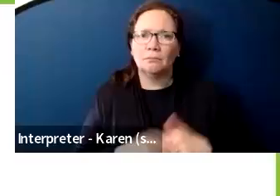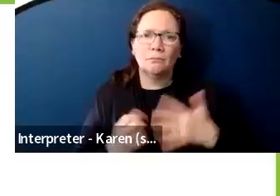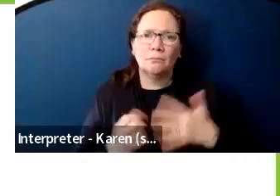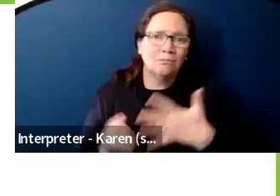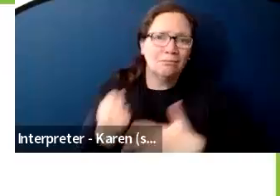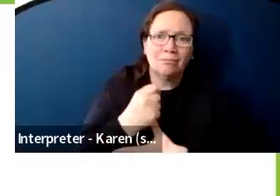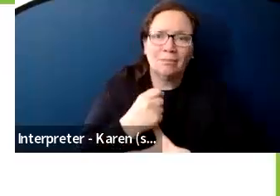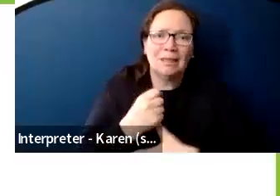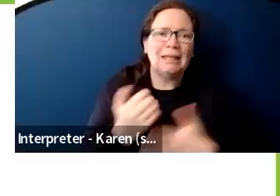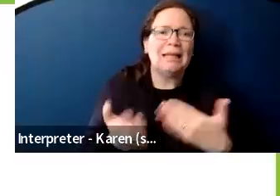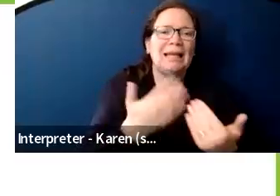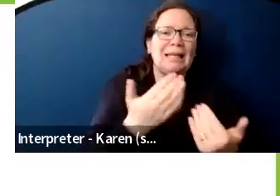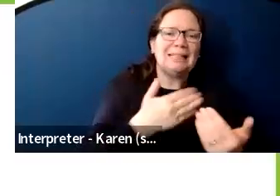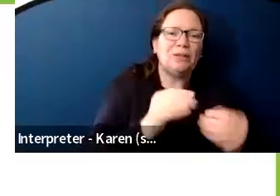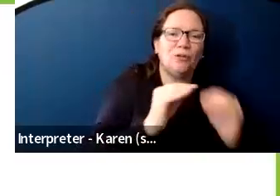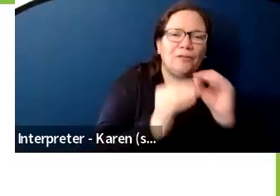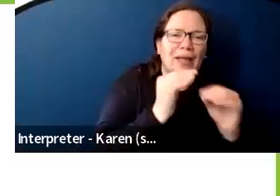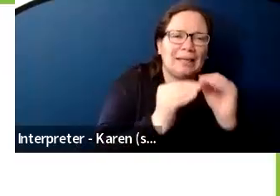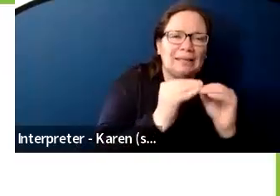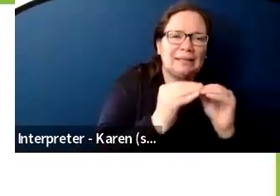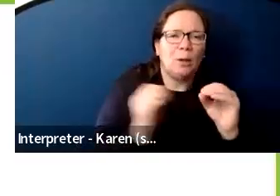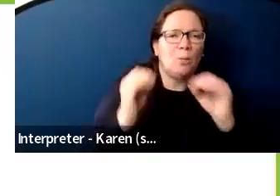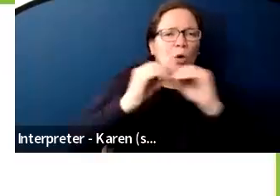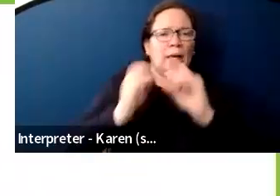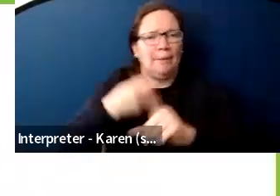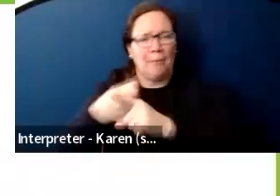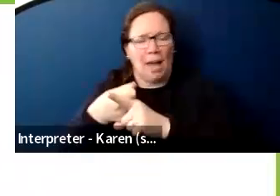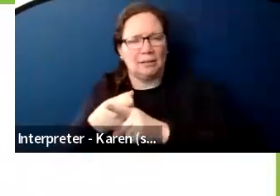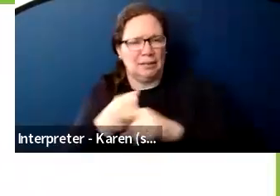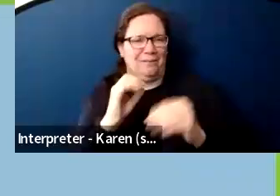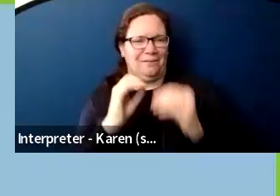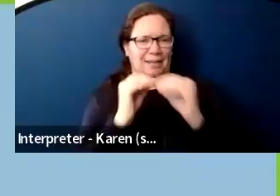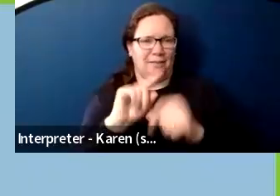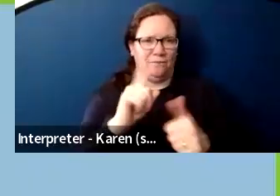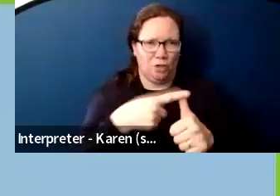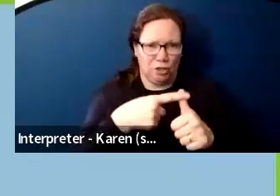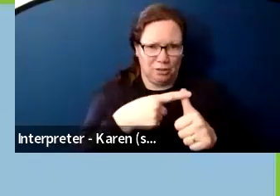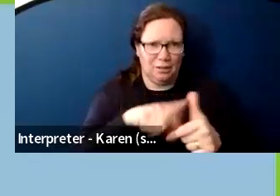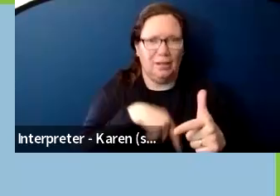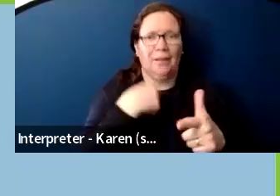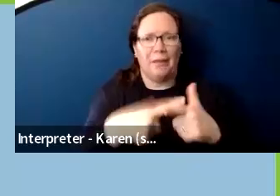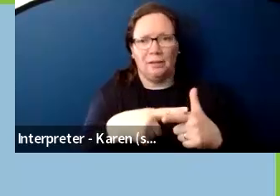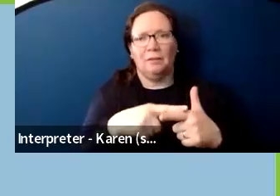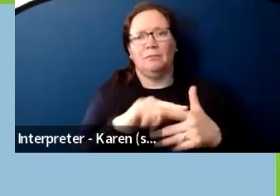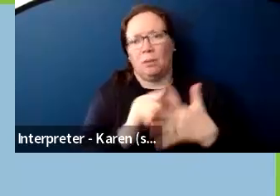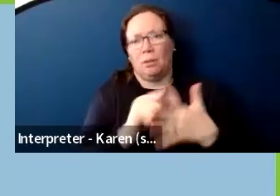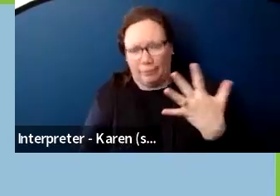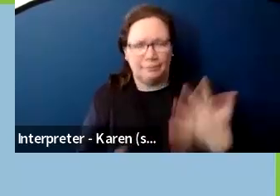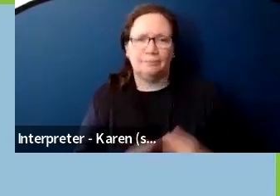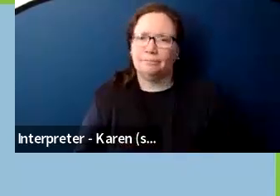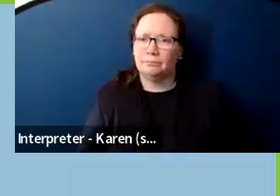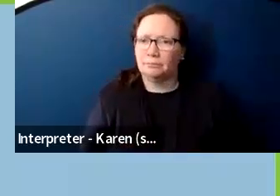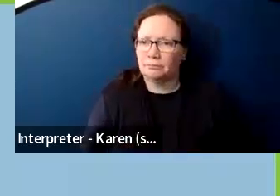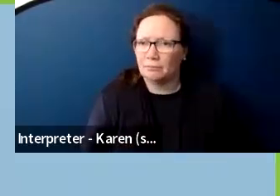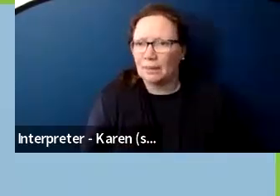that's easier to fix and that has a higher impact first. Can be helpful. Whew. All right. I thought I